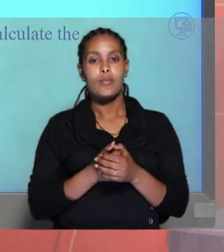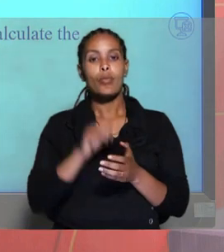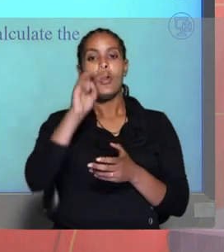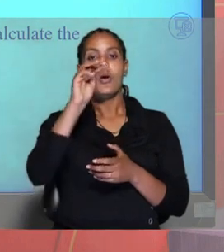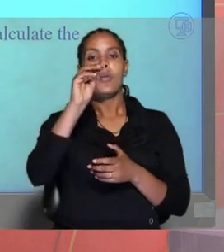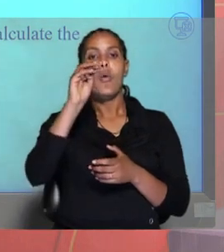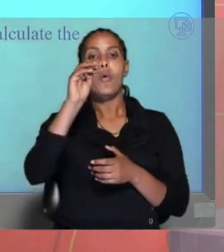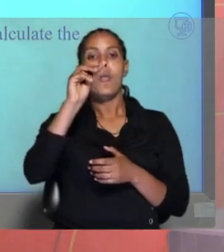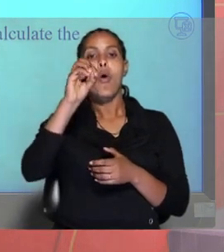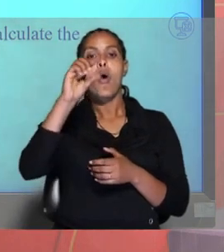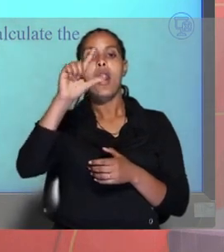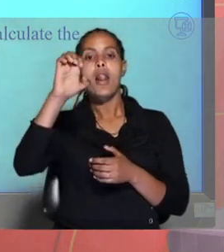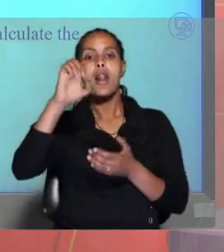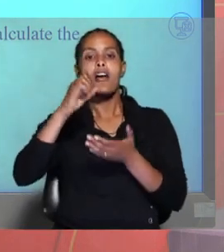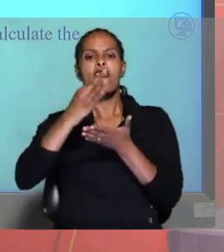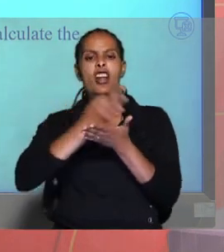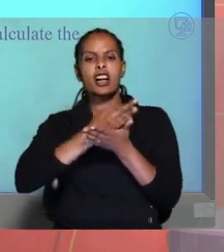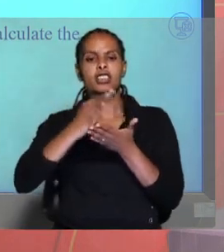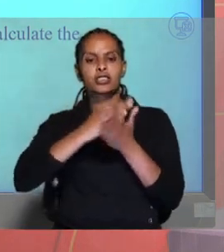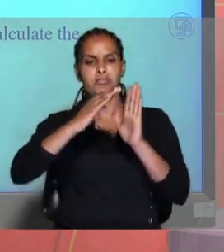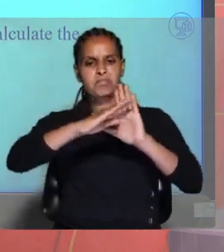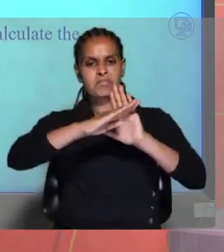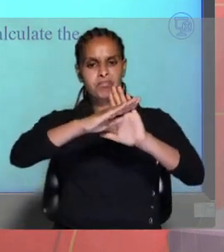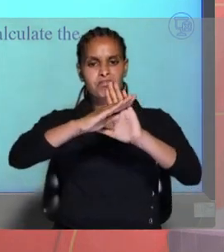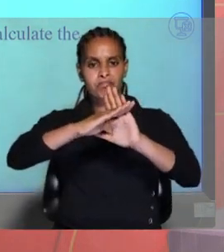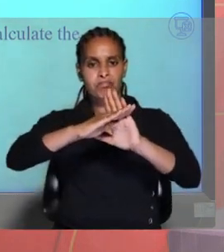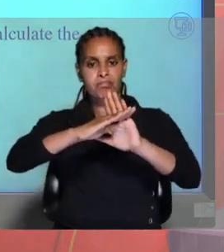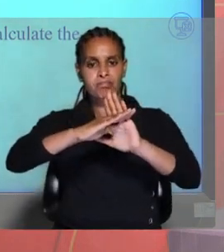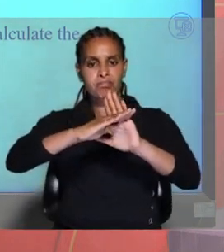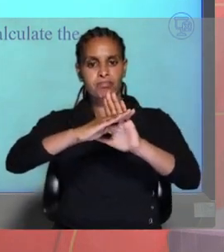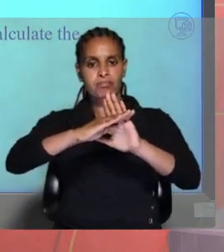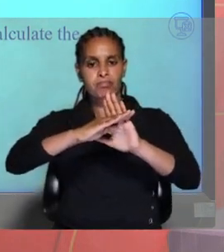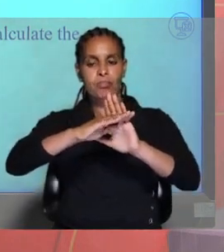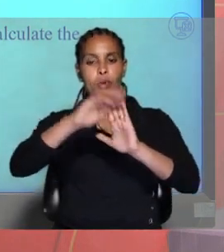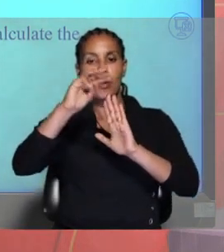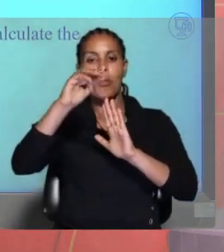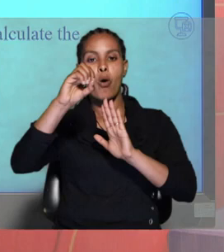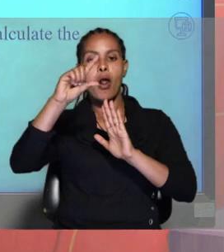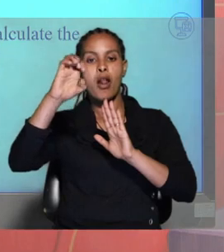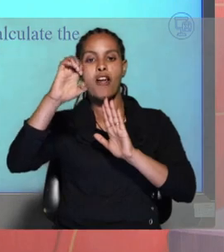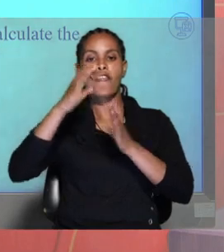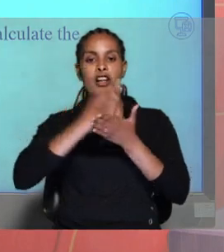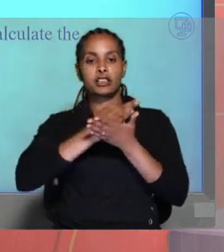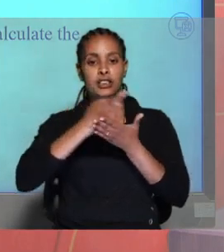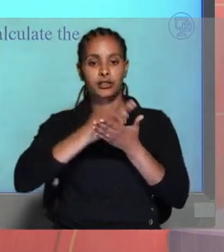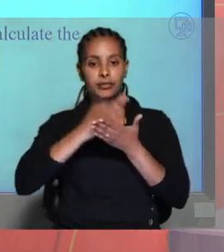Mole fraction denoted by this symbol, mole fraction.